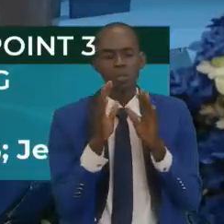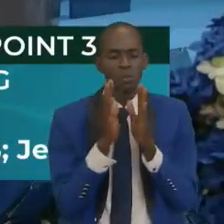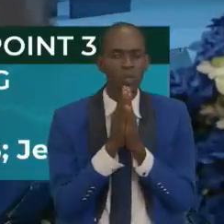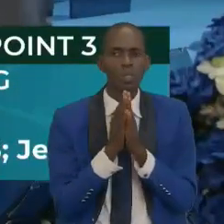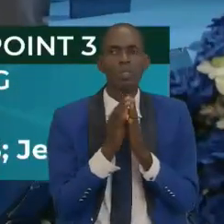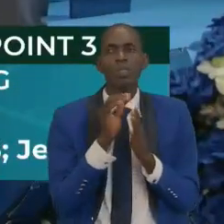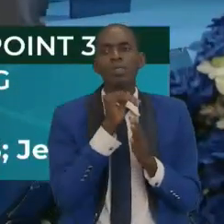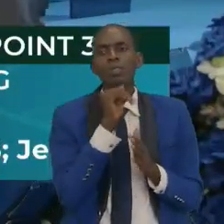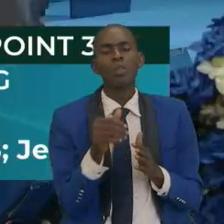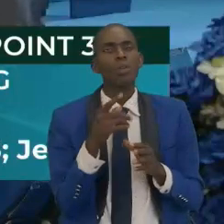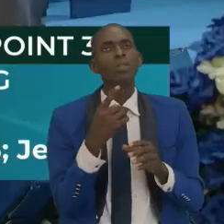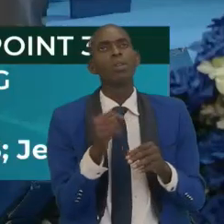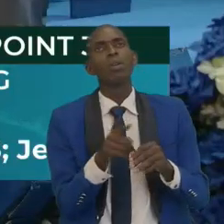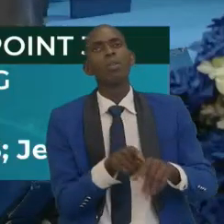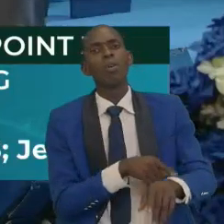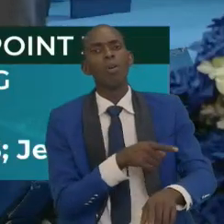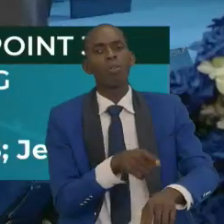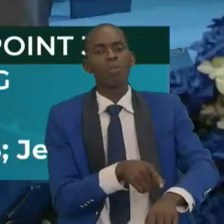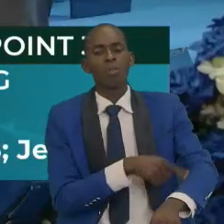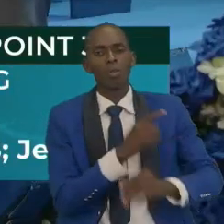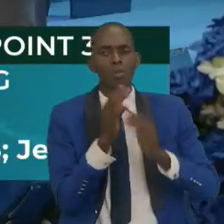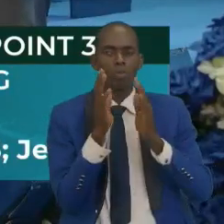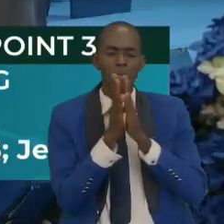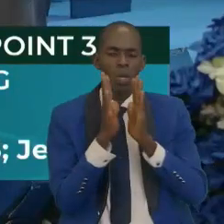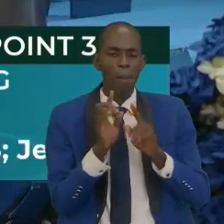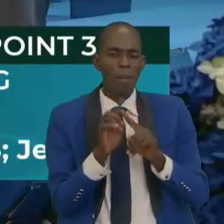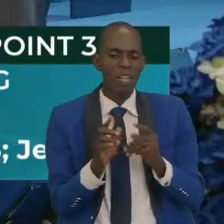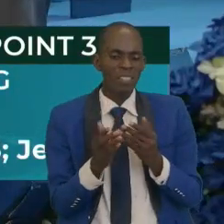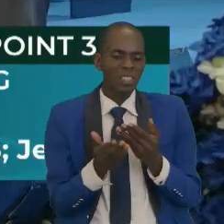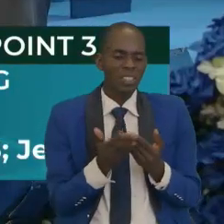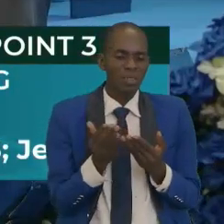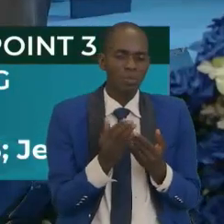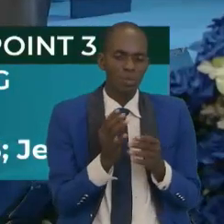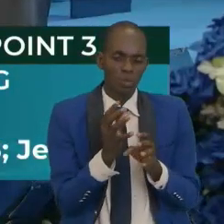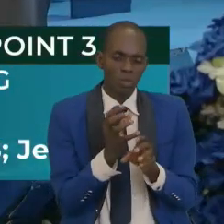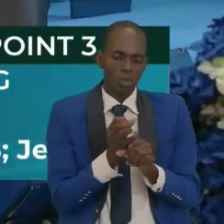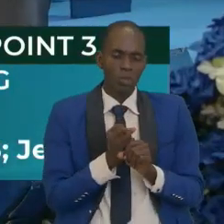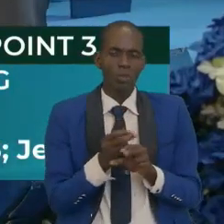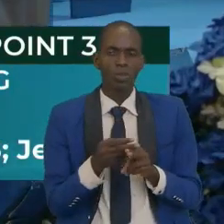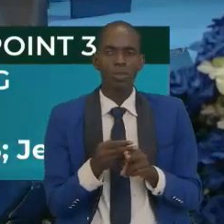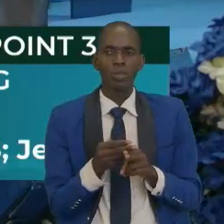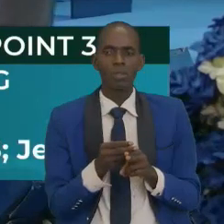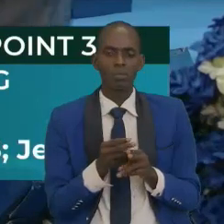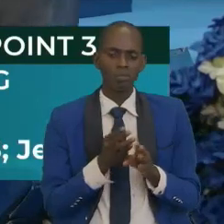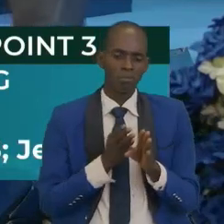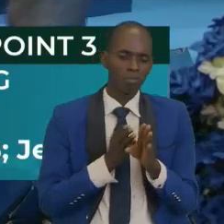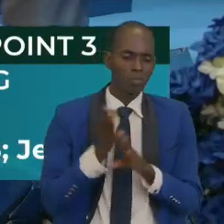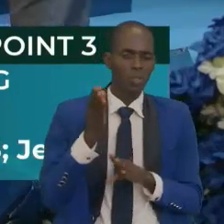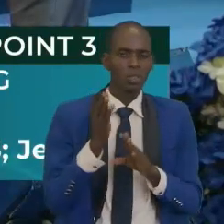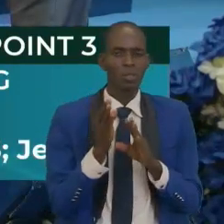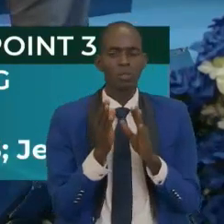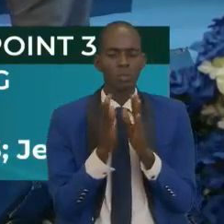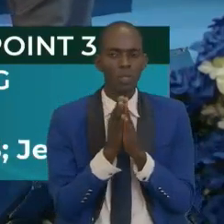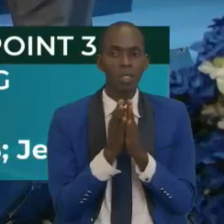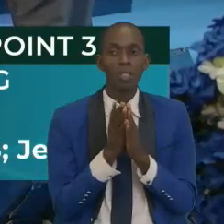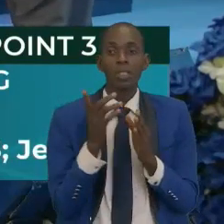long prayer. Simple, short, straightforward. The prayer